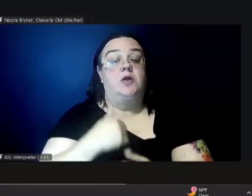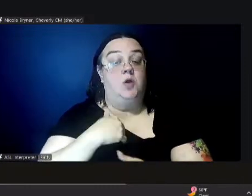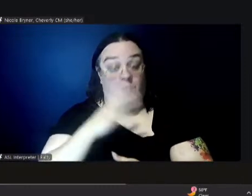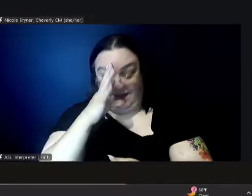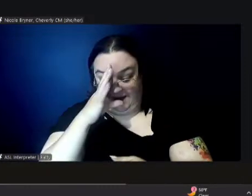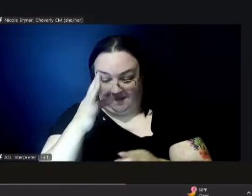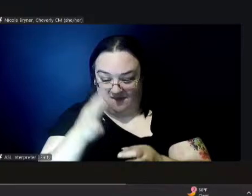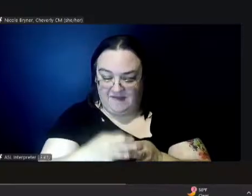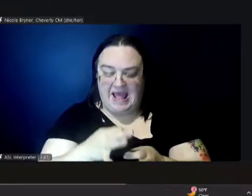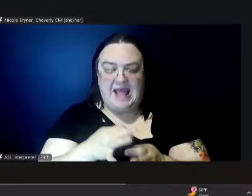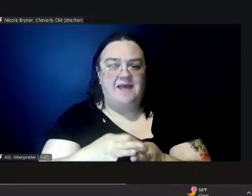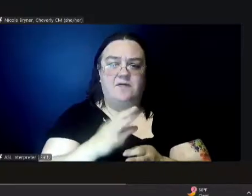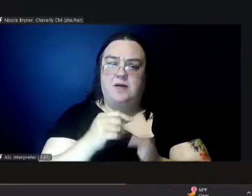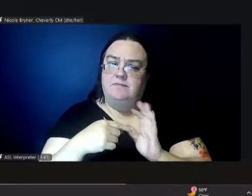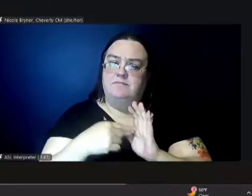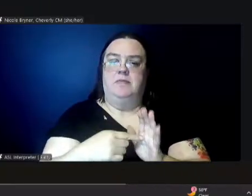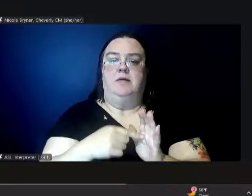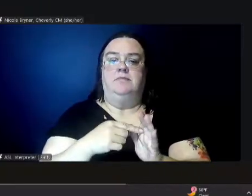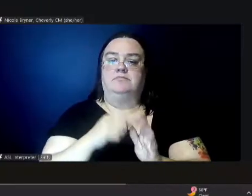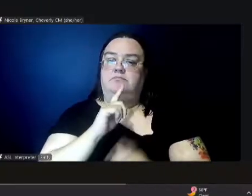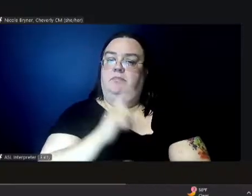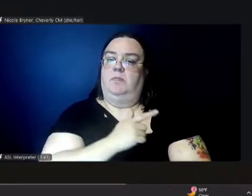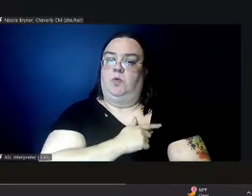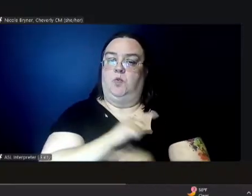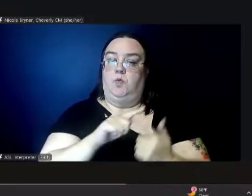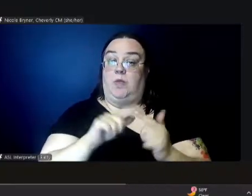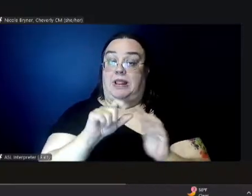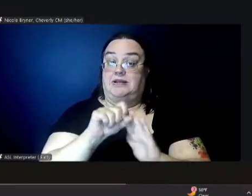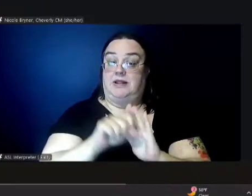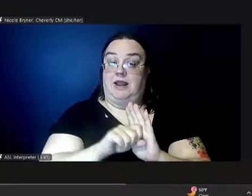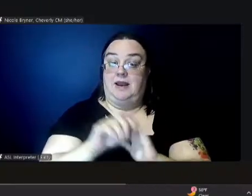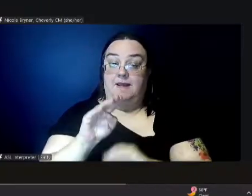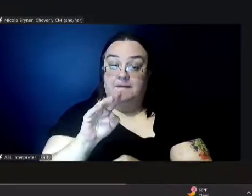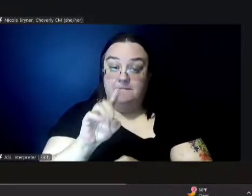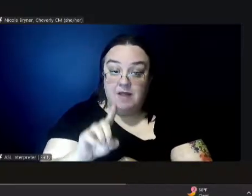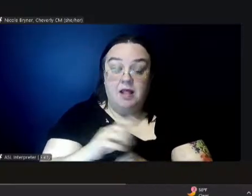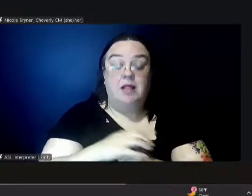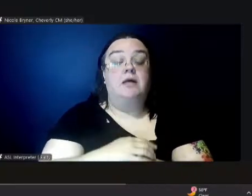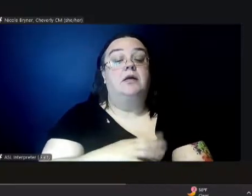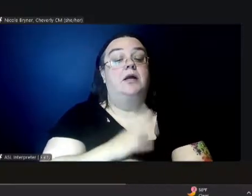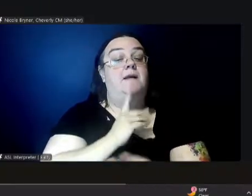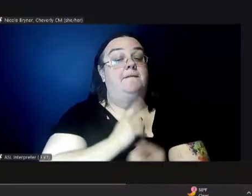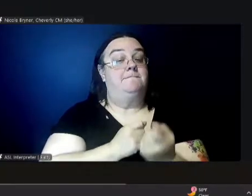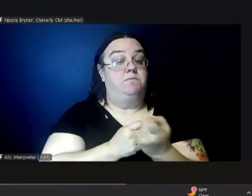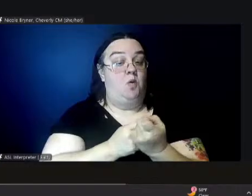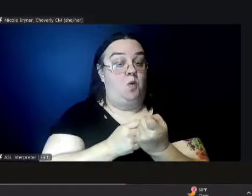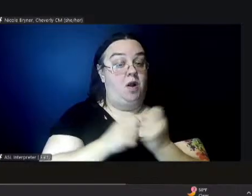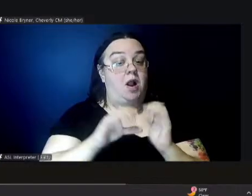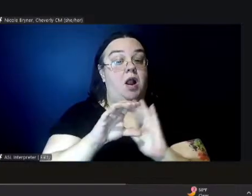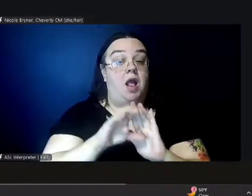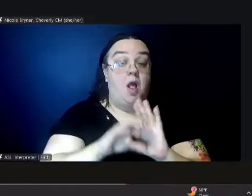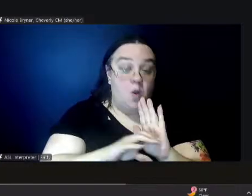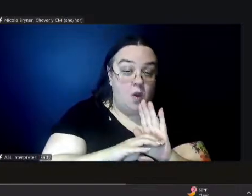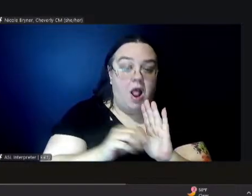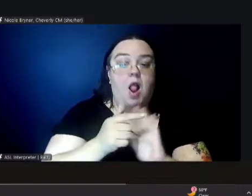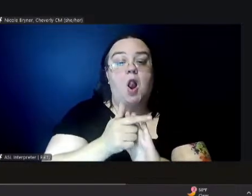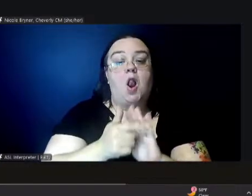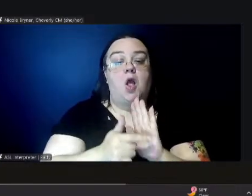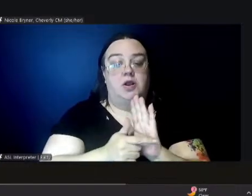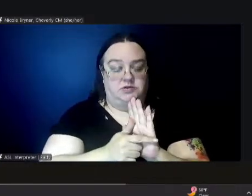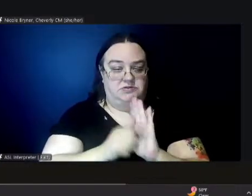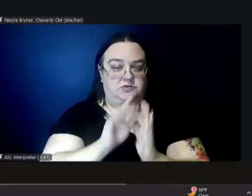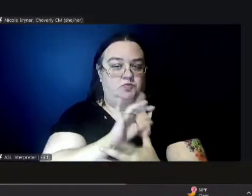I will be faithful and bear allegiance to the state of Maryland and support the Constitution and laws thereof. and support the Constitution and laws